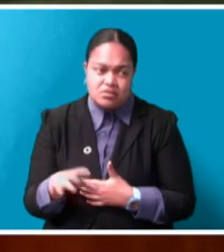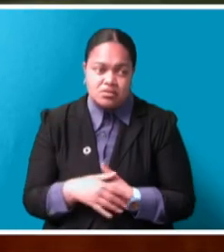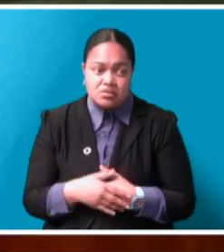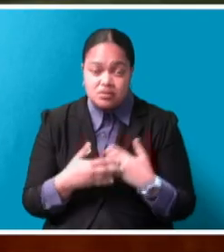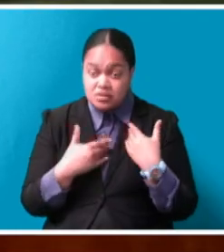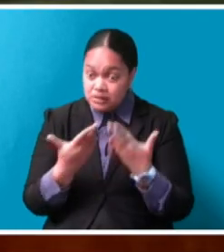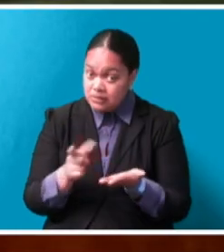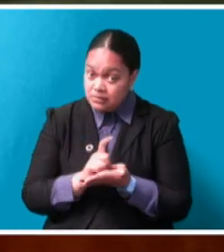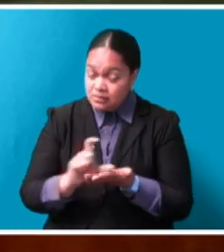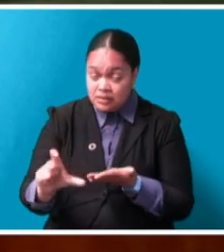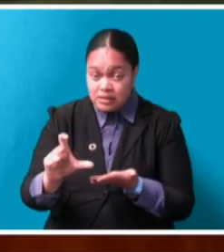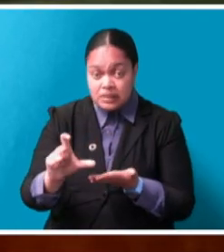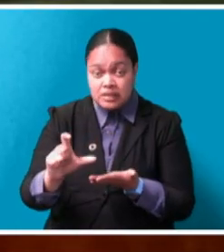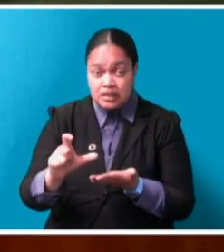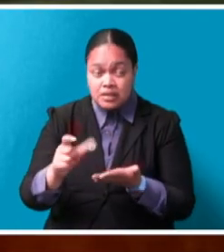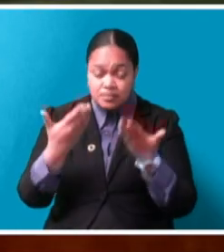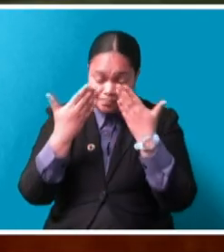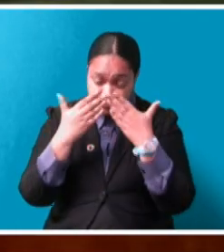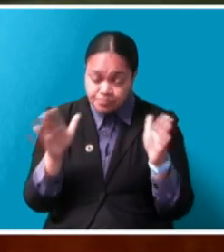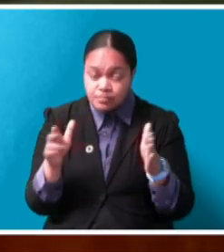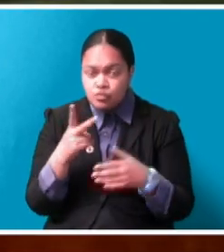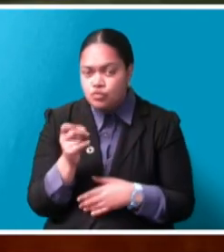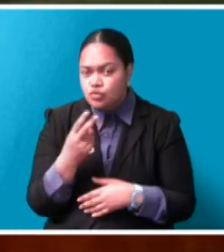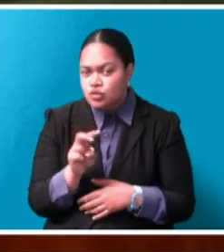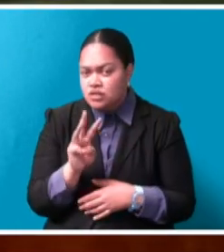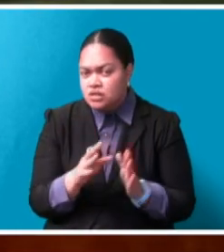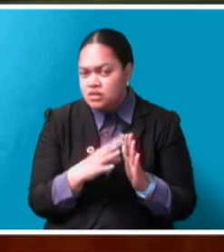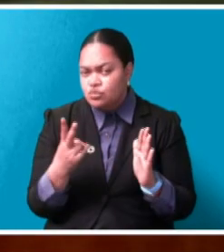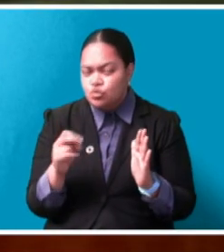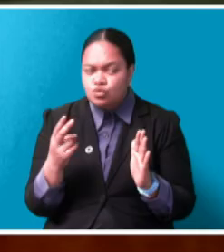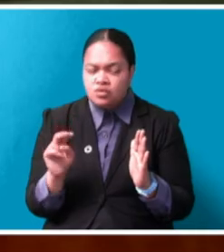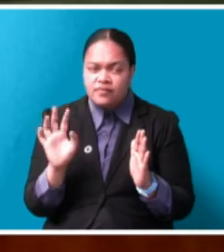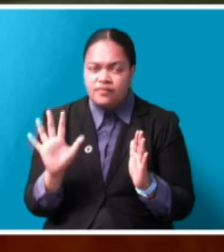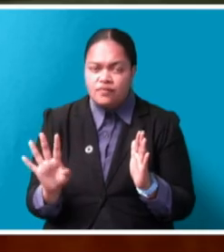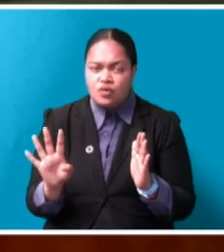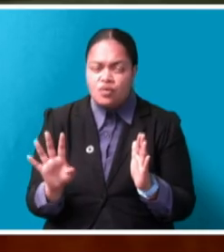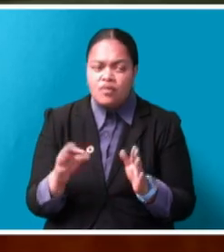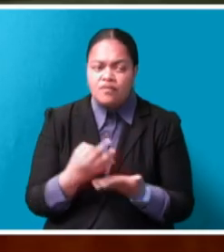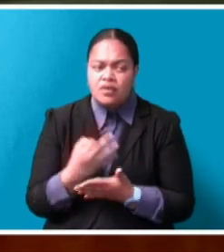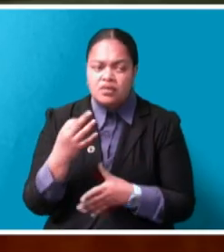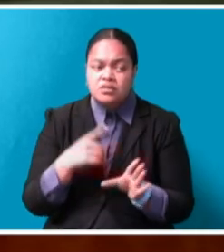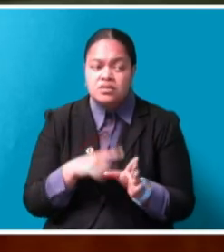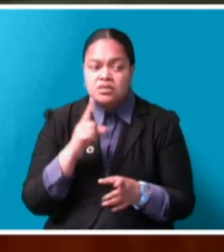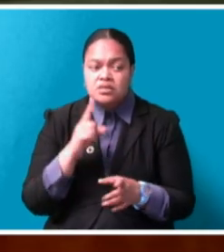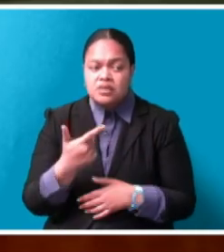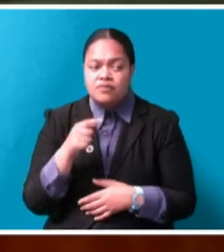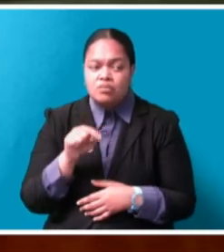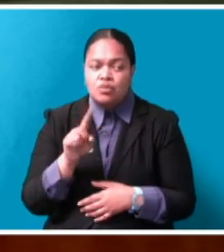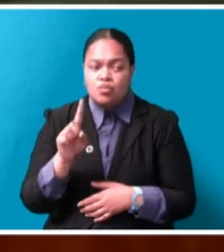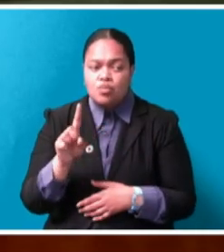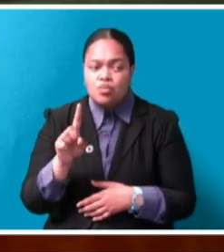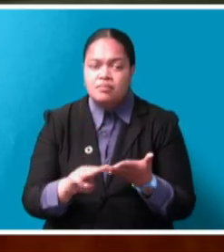clearer insight, Mr. Speaker, in the 2023-2024 financial year, 7.1 million was paid in